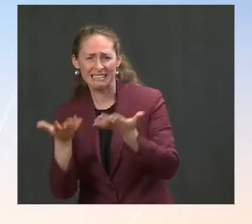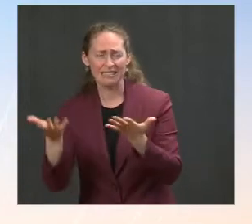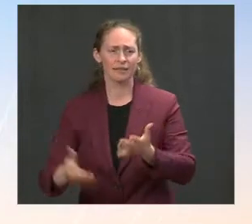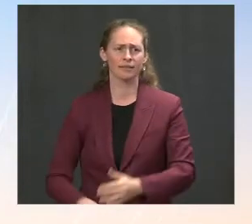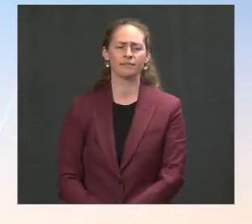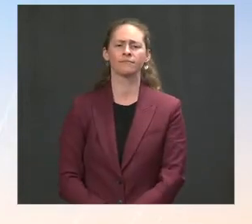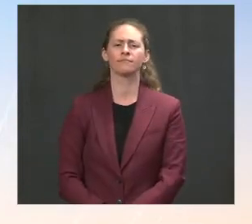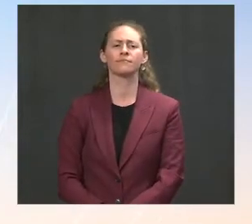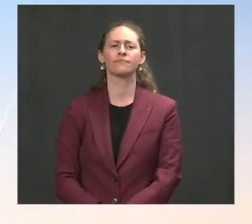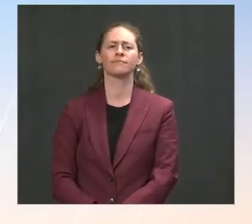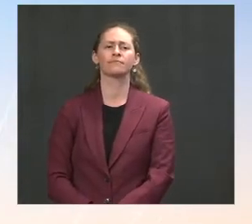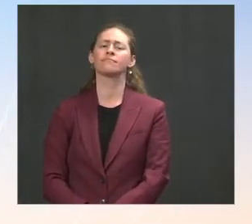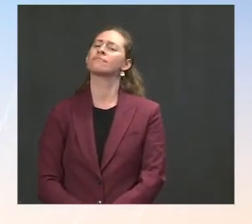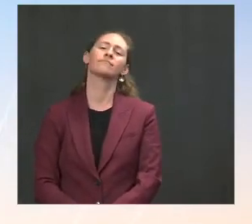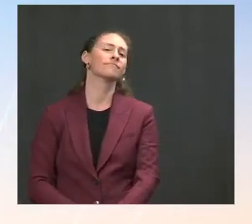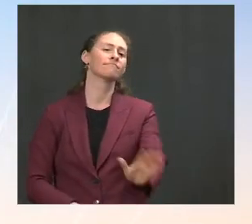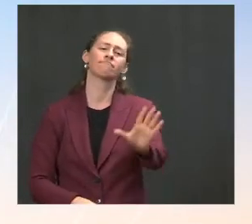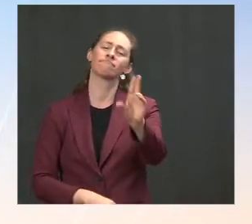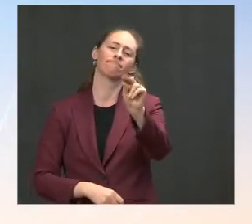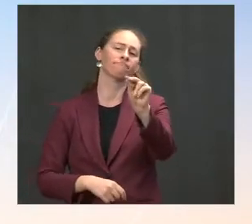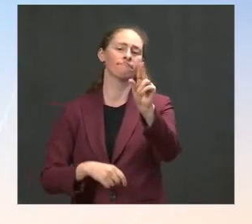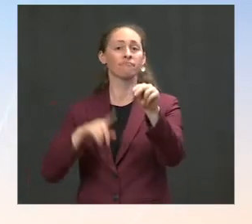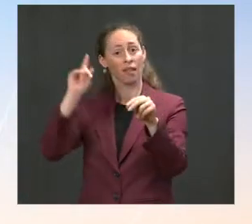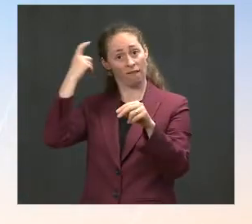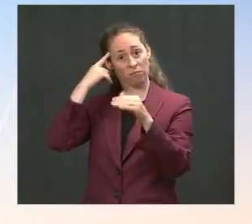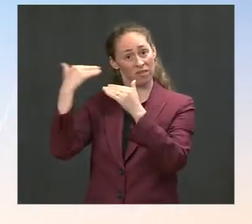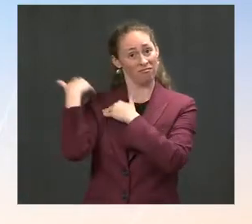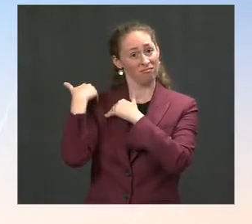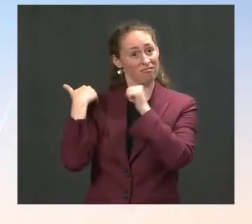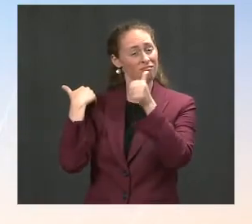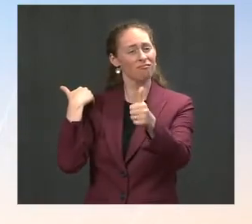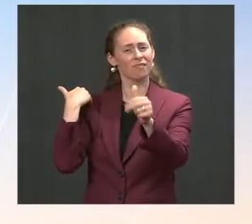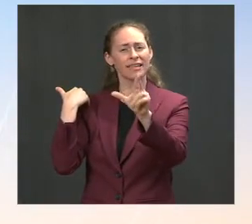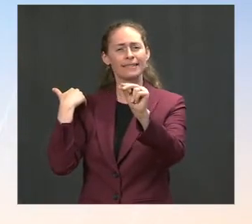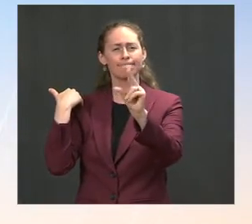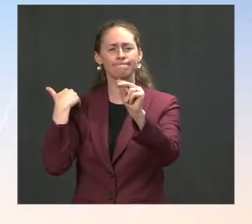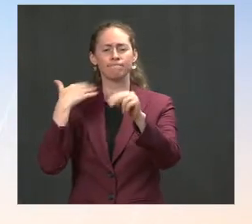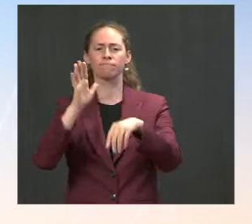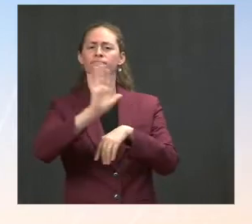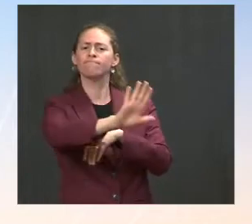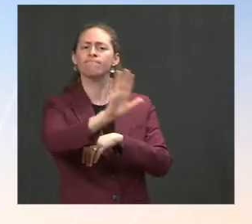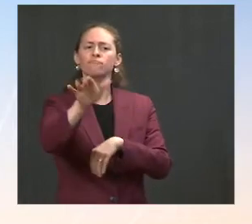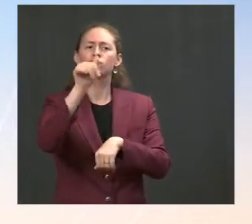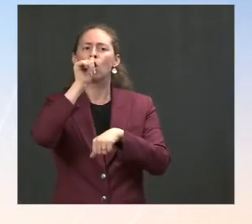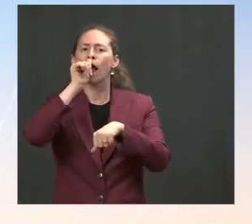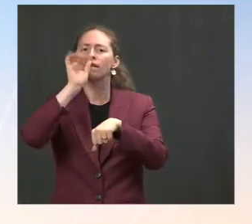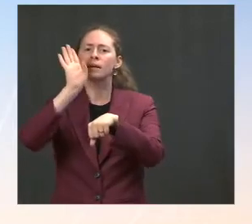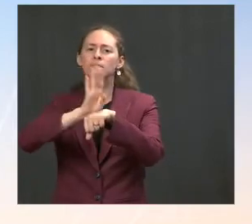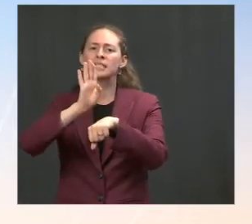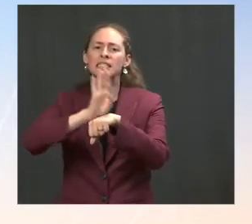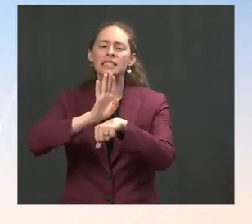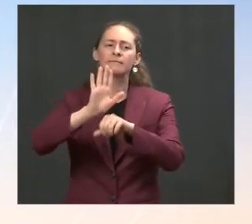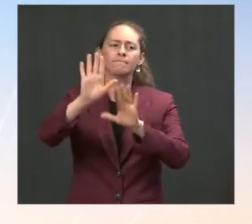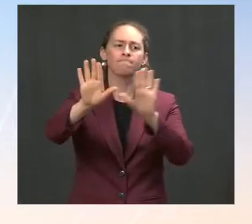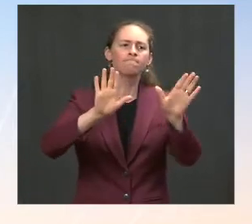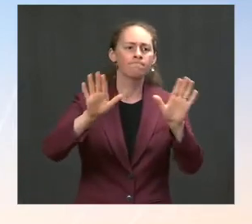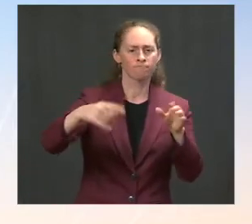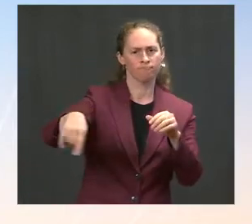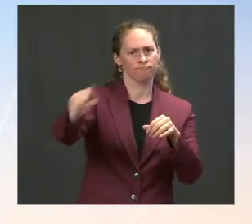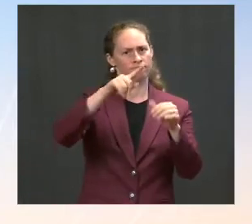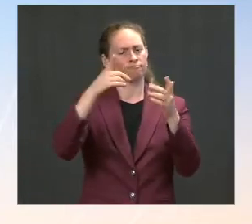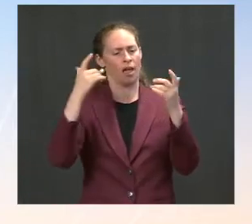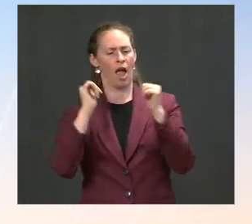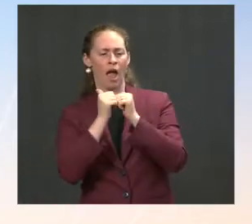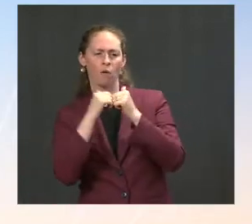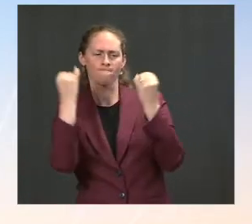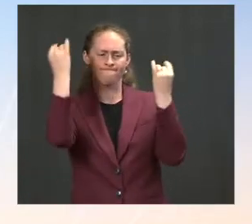federal government. That is the role that institutions, private sector entities, and others may take. That certainly is appropriate.